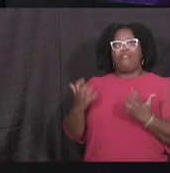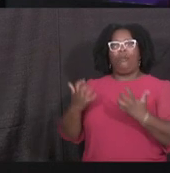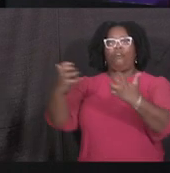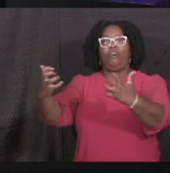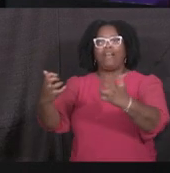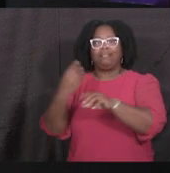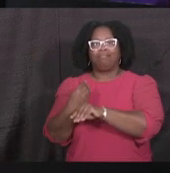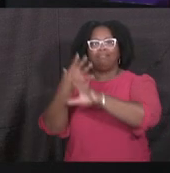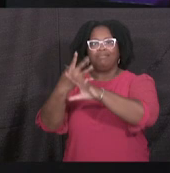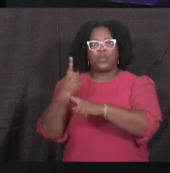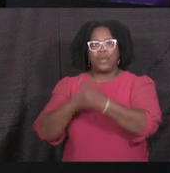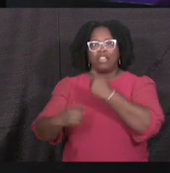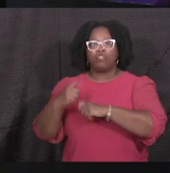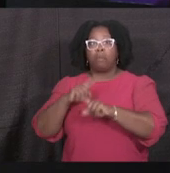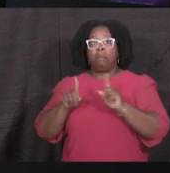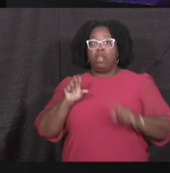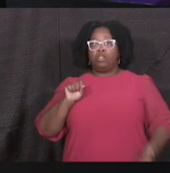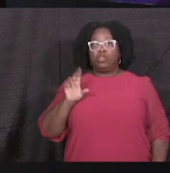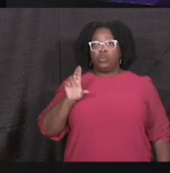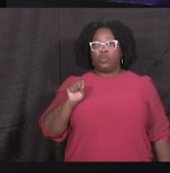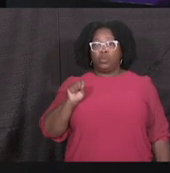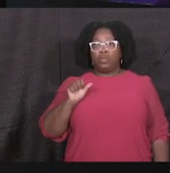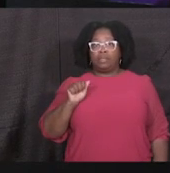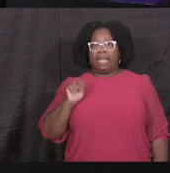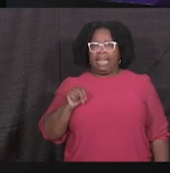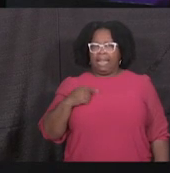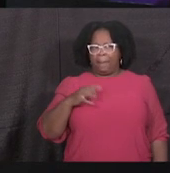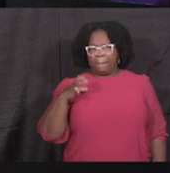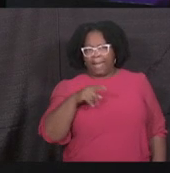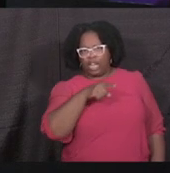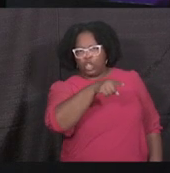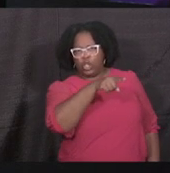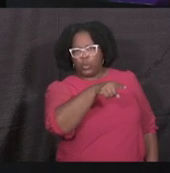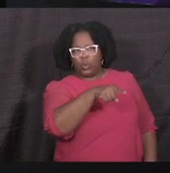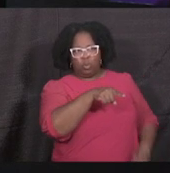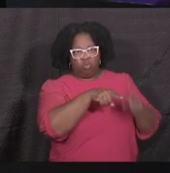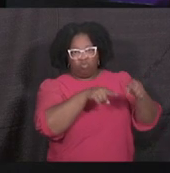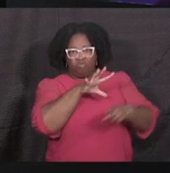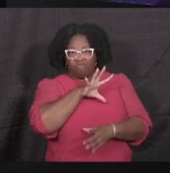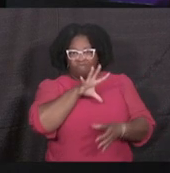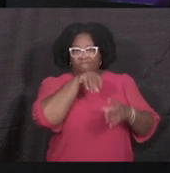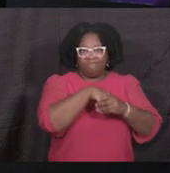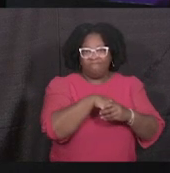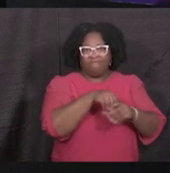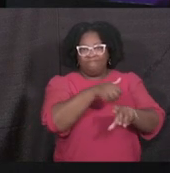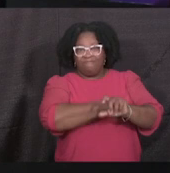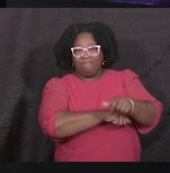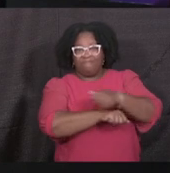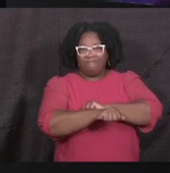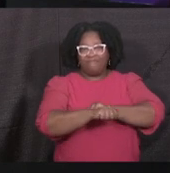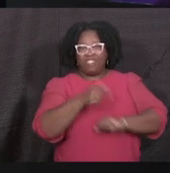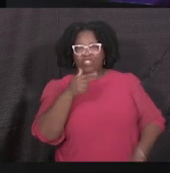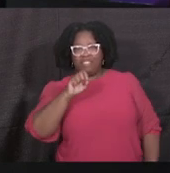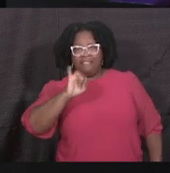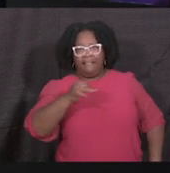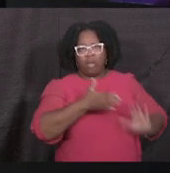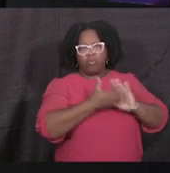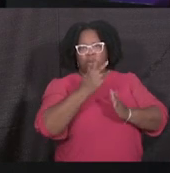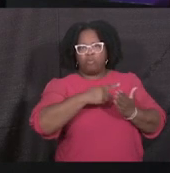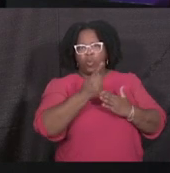to go back to you really quickly because you're in it. You're it. GEI is in this right now. You guys are running some programs.